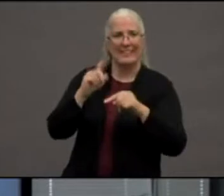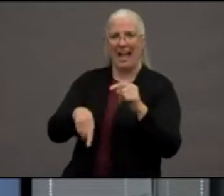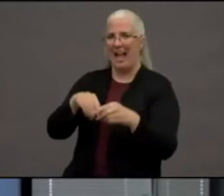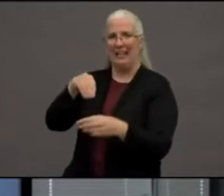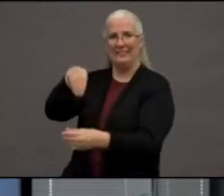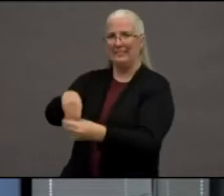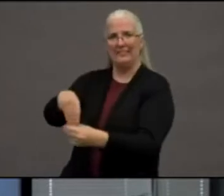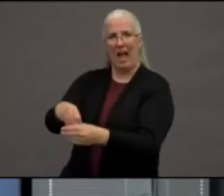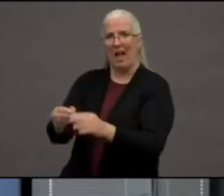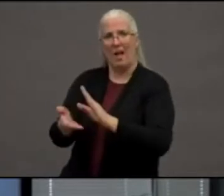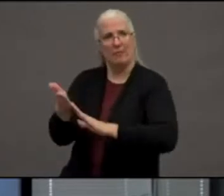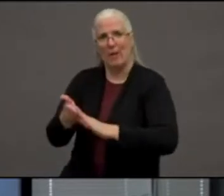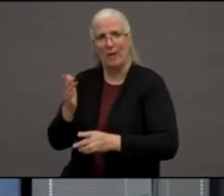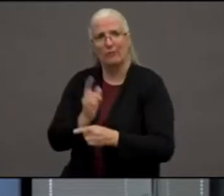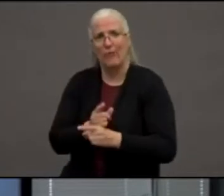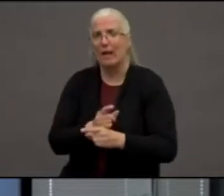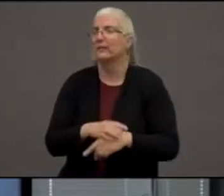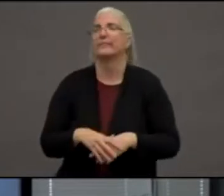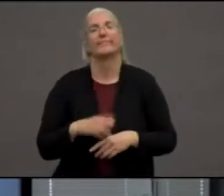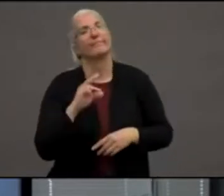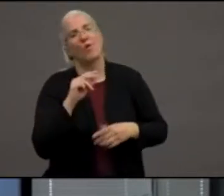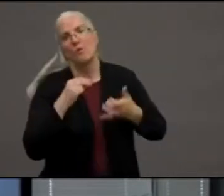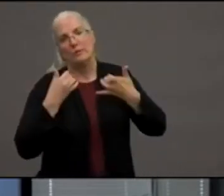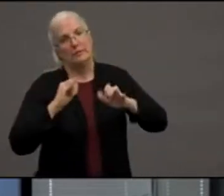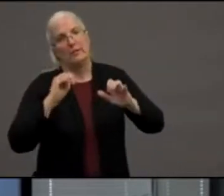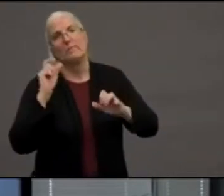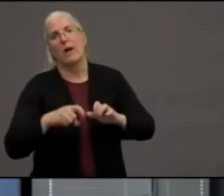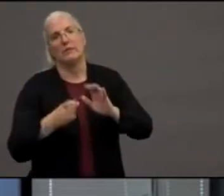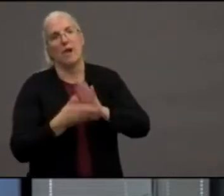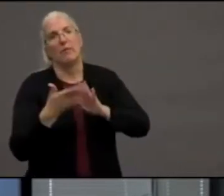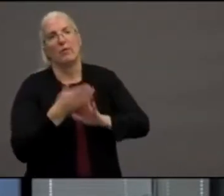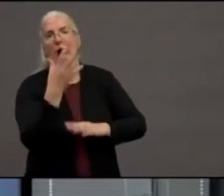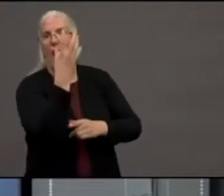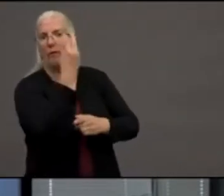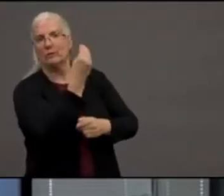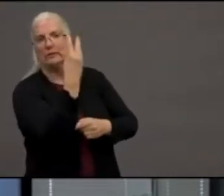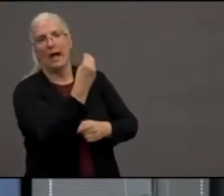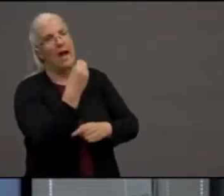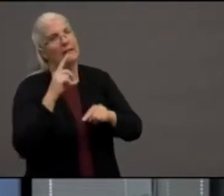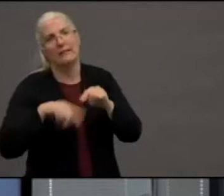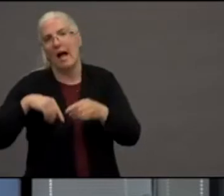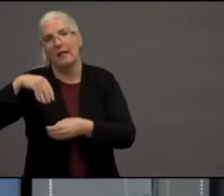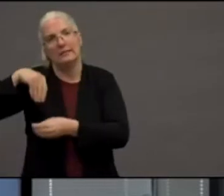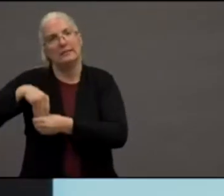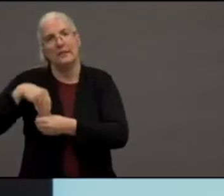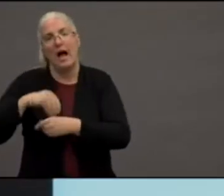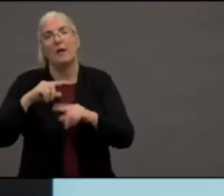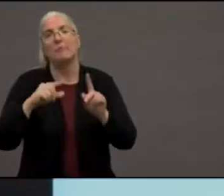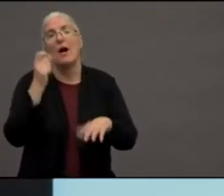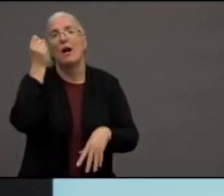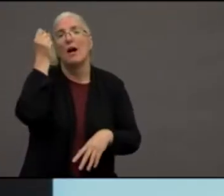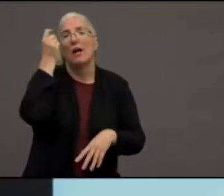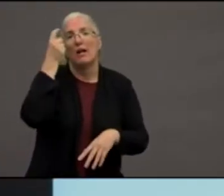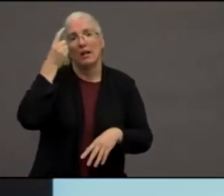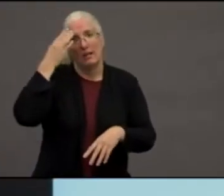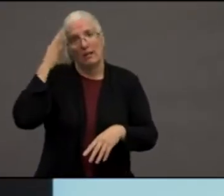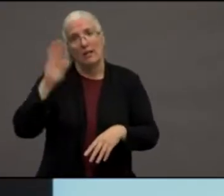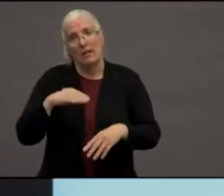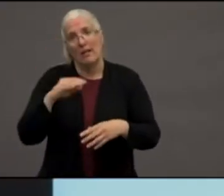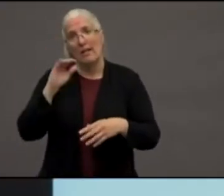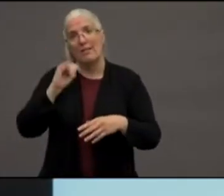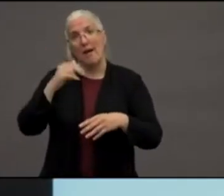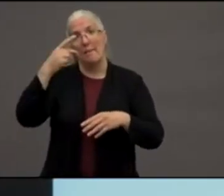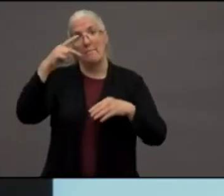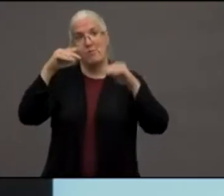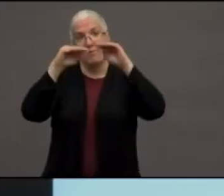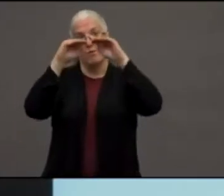time, nail salons are still required to operate outdoors. However, once we get out of this purple tier, when